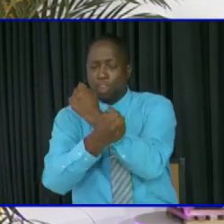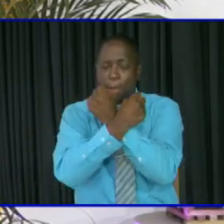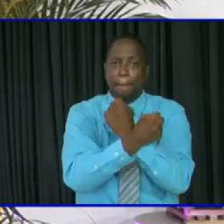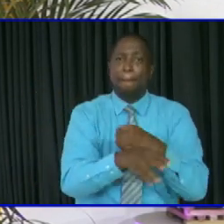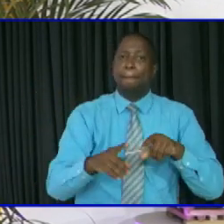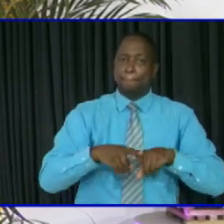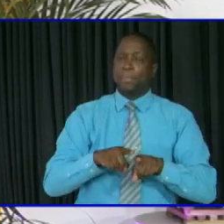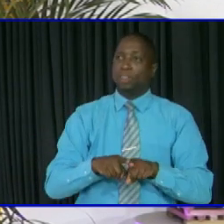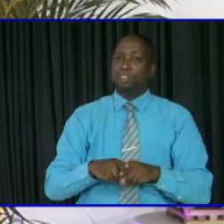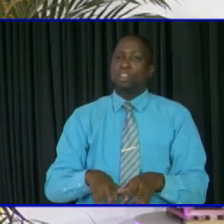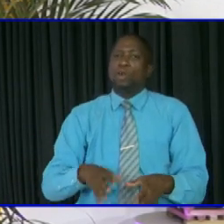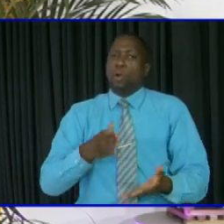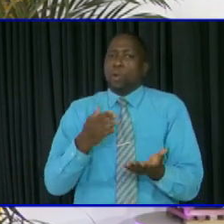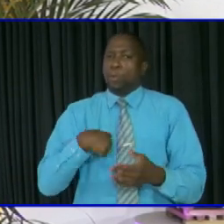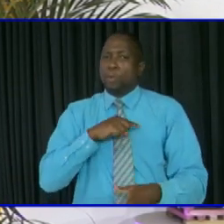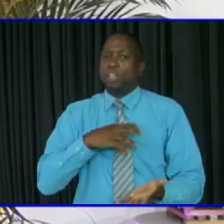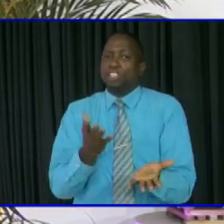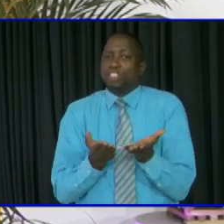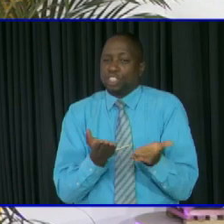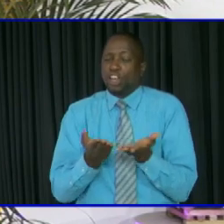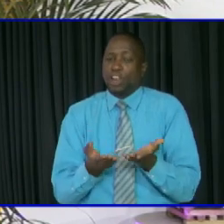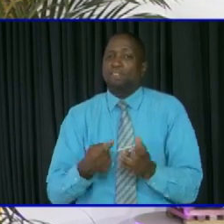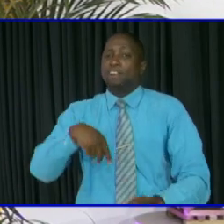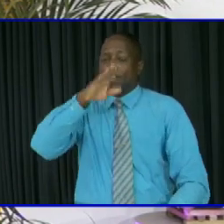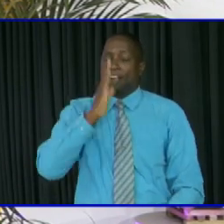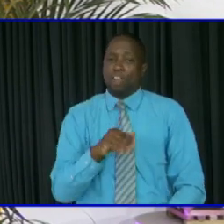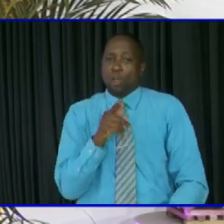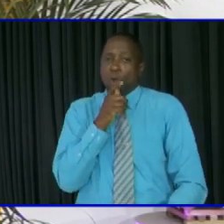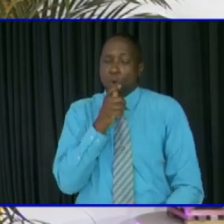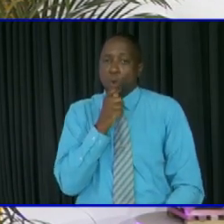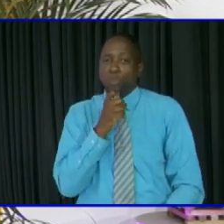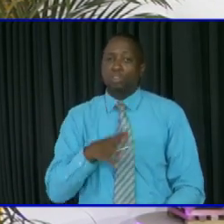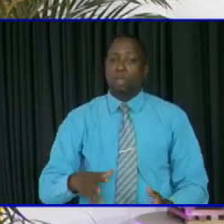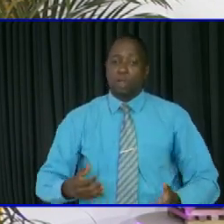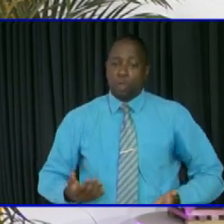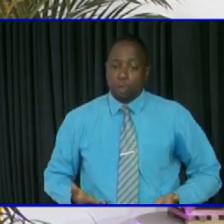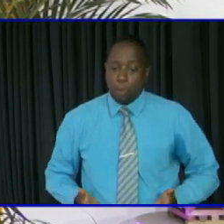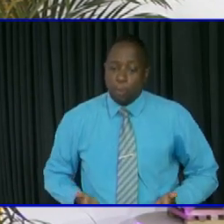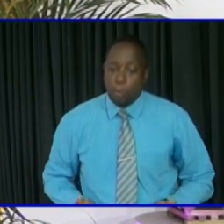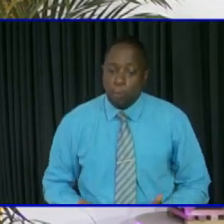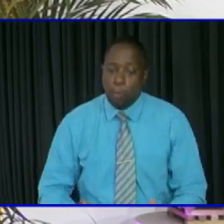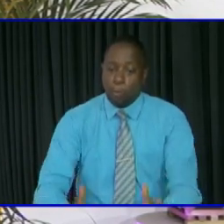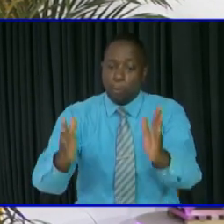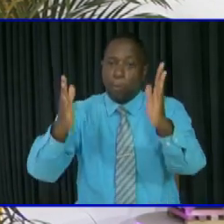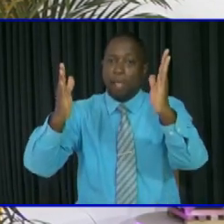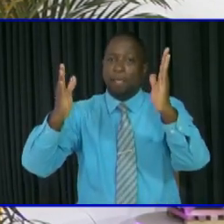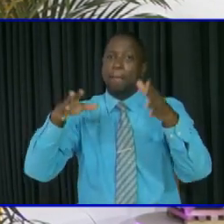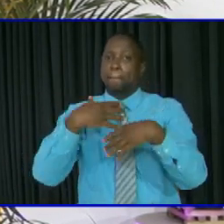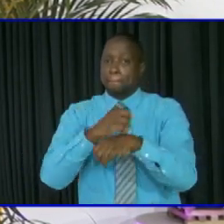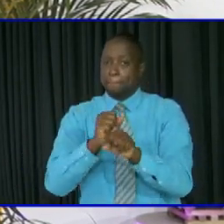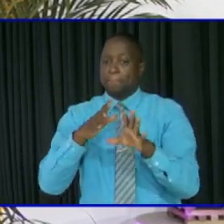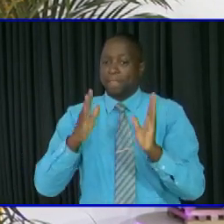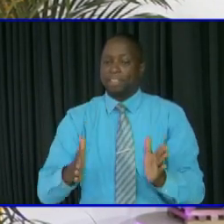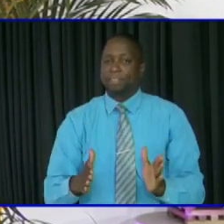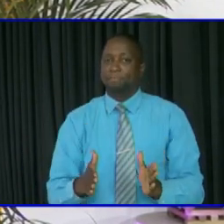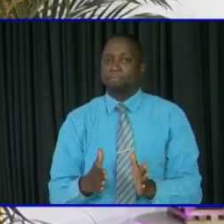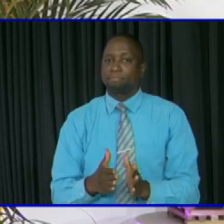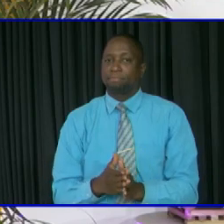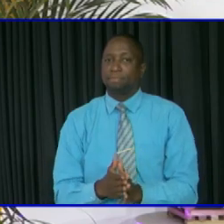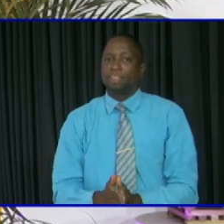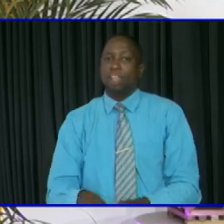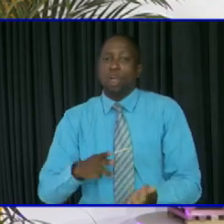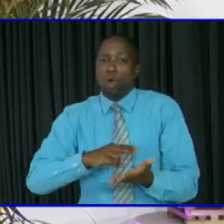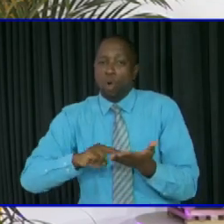way maker, miracle worker, promise keeper. He's the light in the darkness. The Holy Spirit